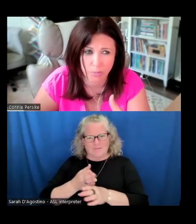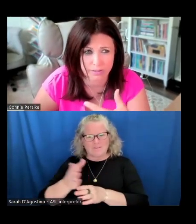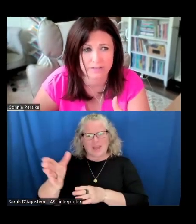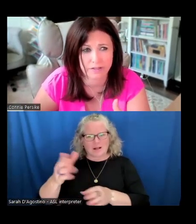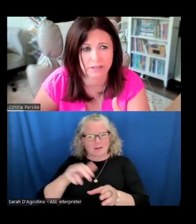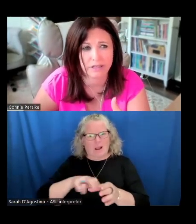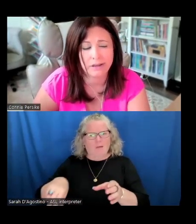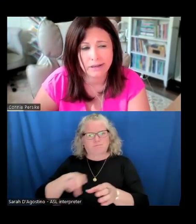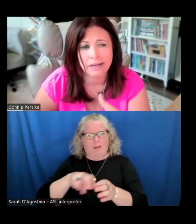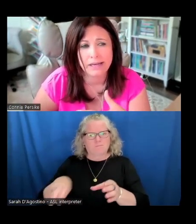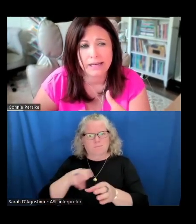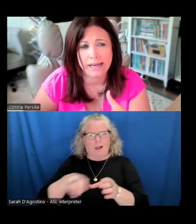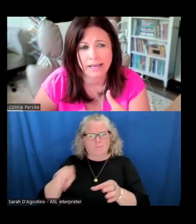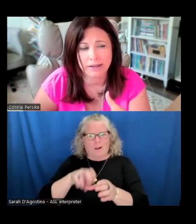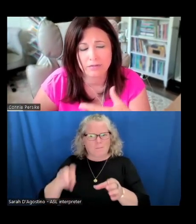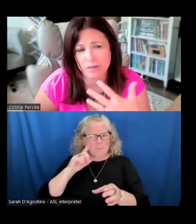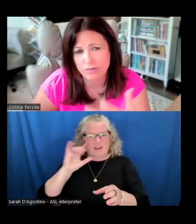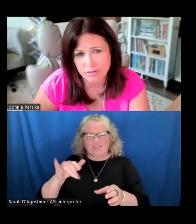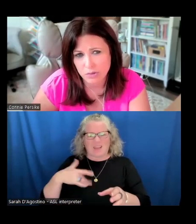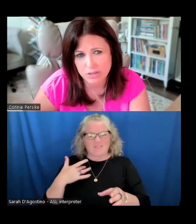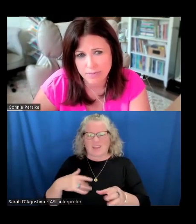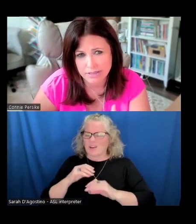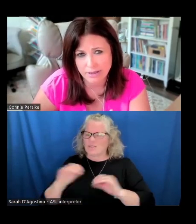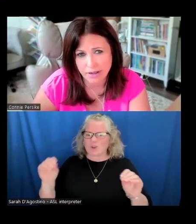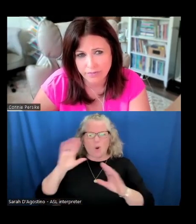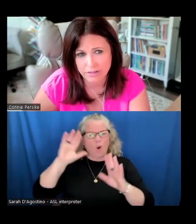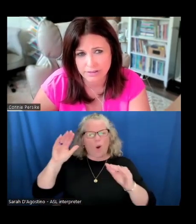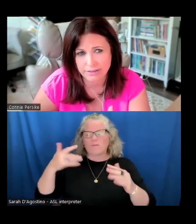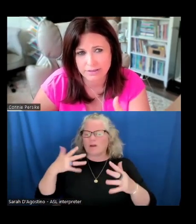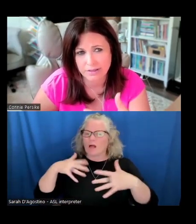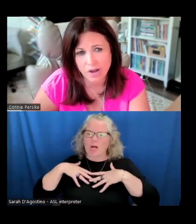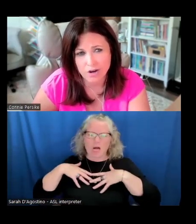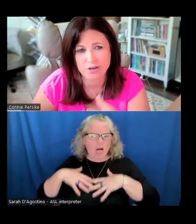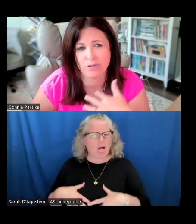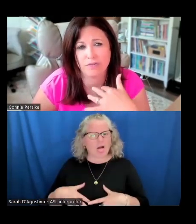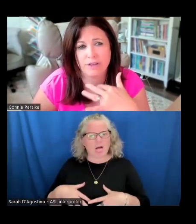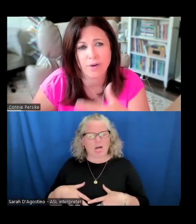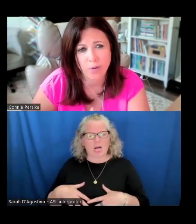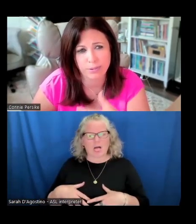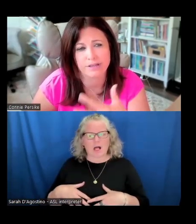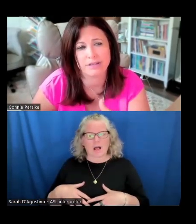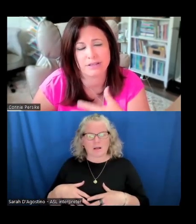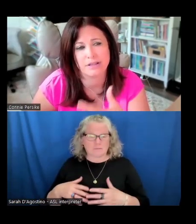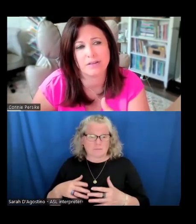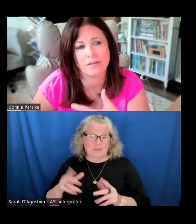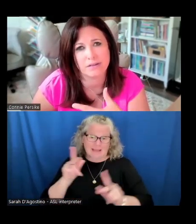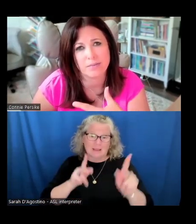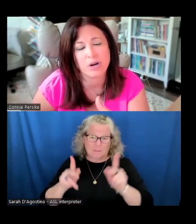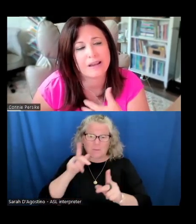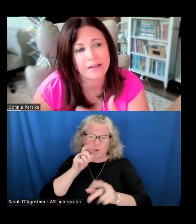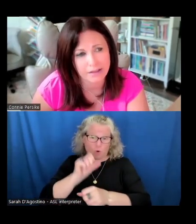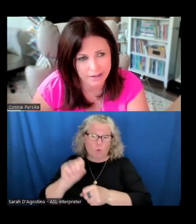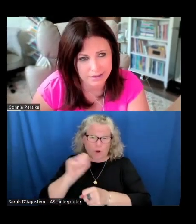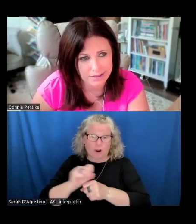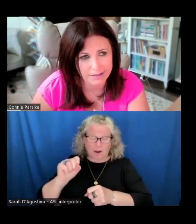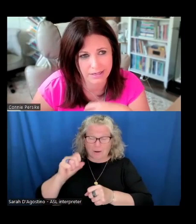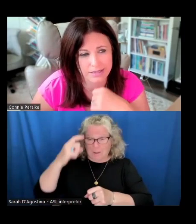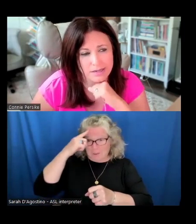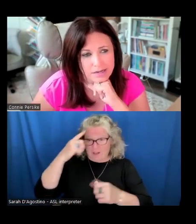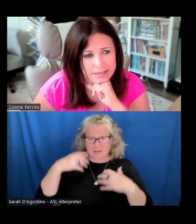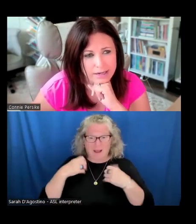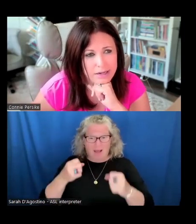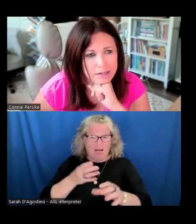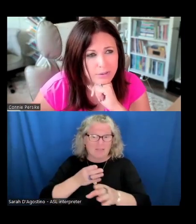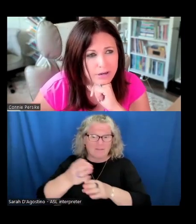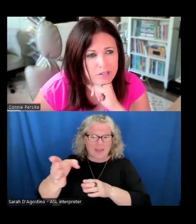really hopeless feeling. And for those of you in the mental health field, the longer you feel hopeless, the more likely that is to lead